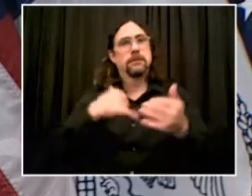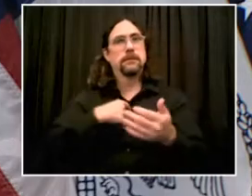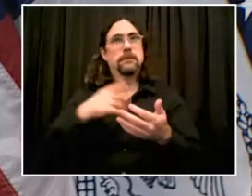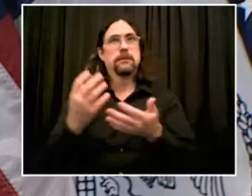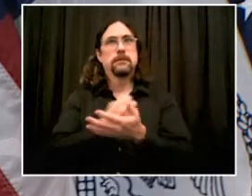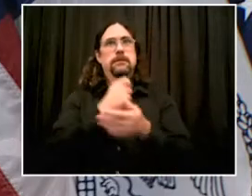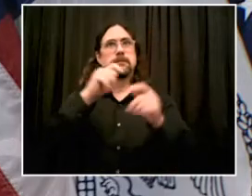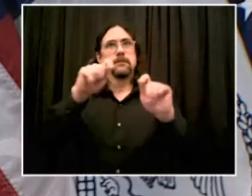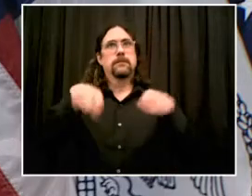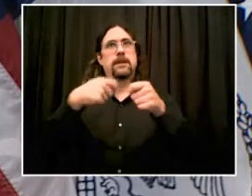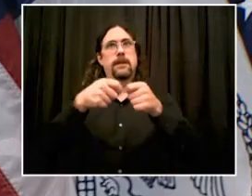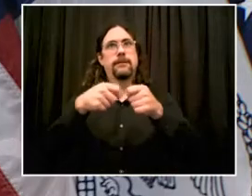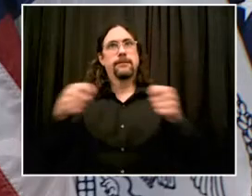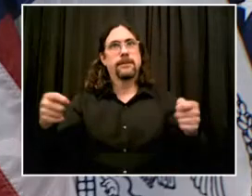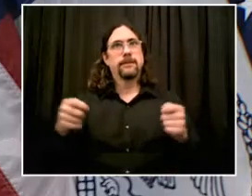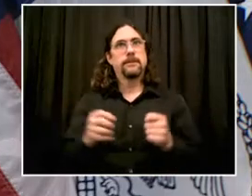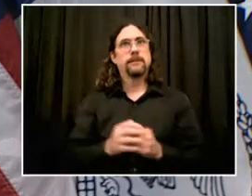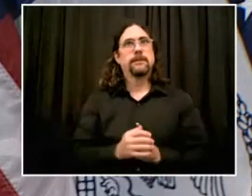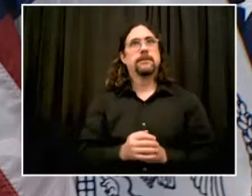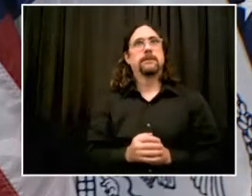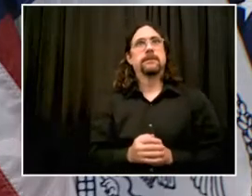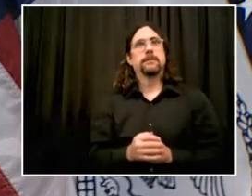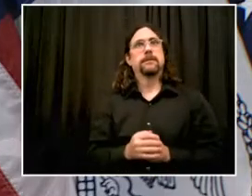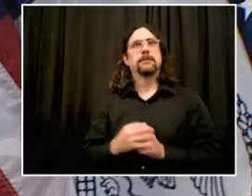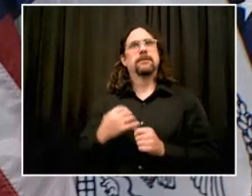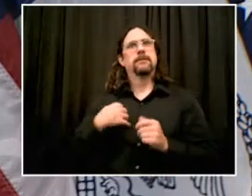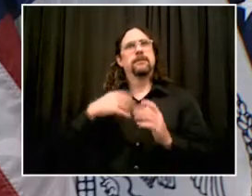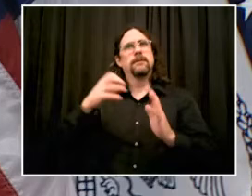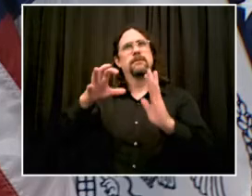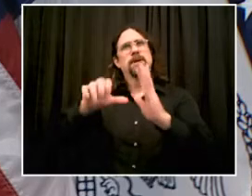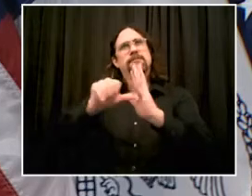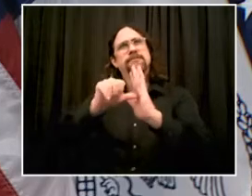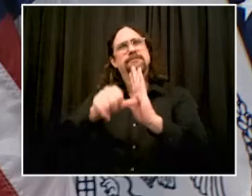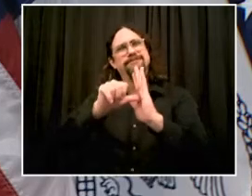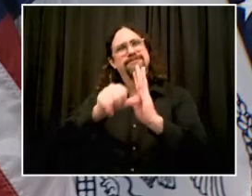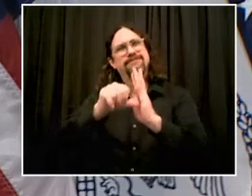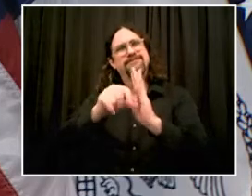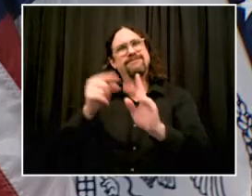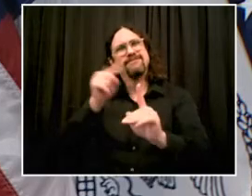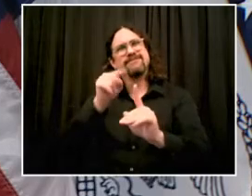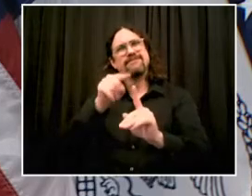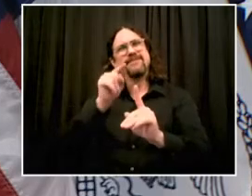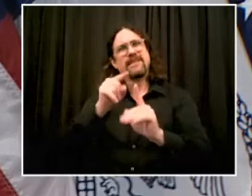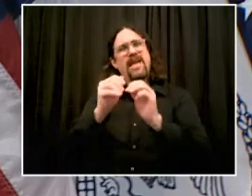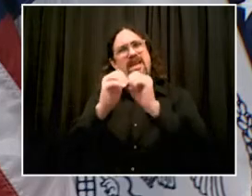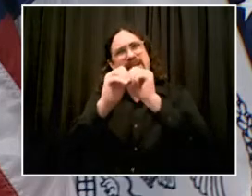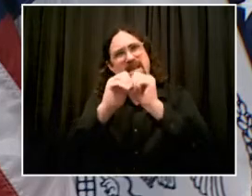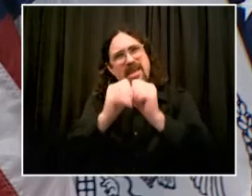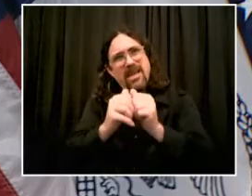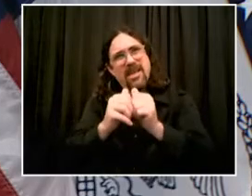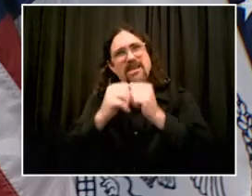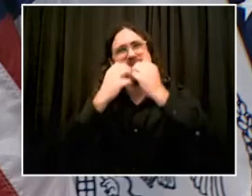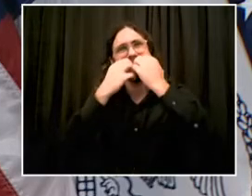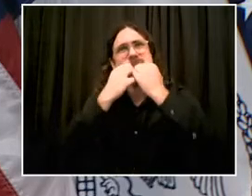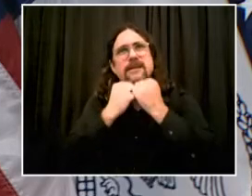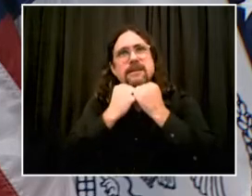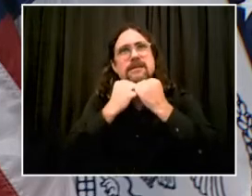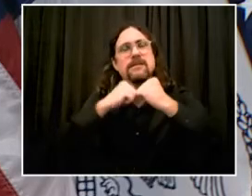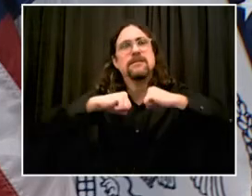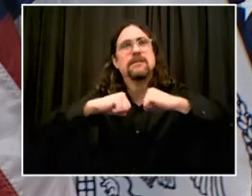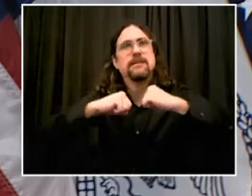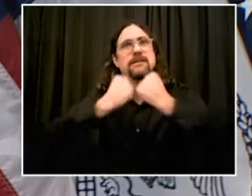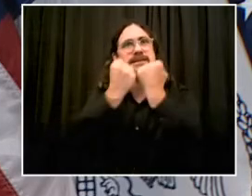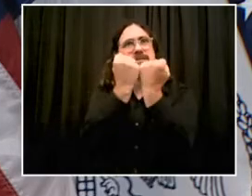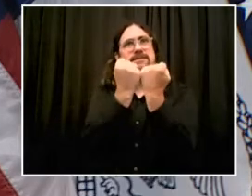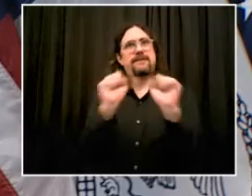weeks where we've kept the level of infection below 3% in New York City. Look around the country, all of the states, all